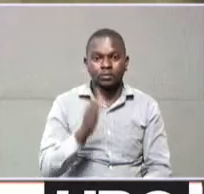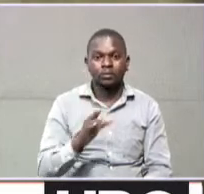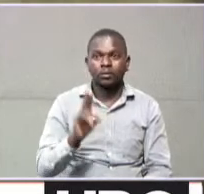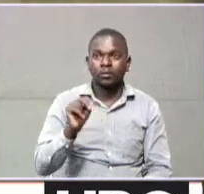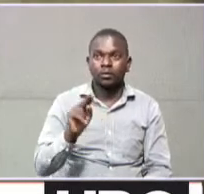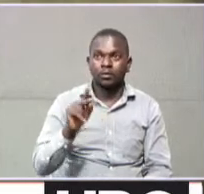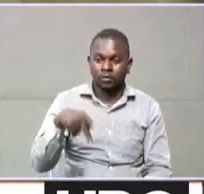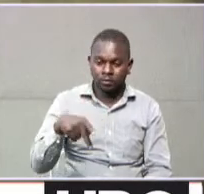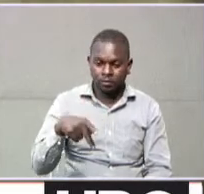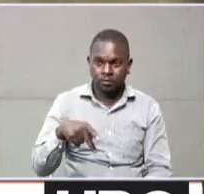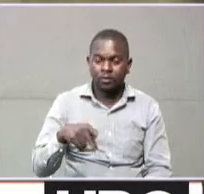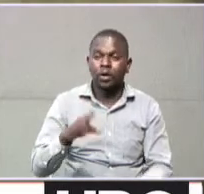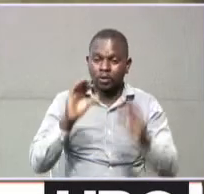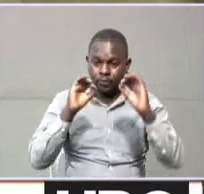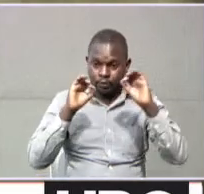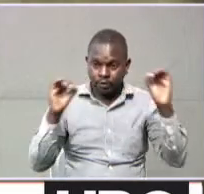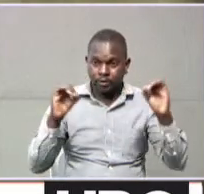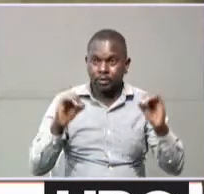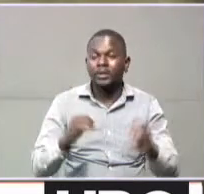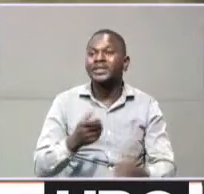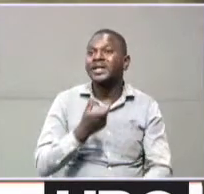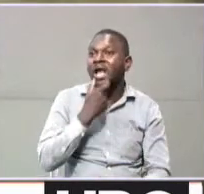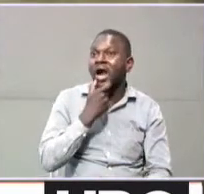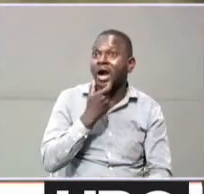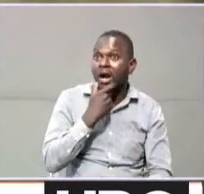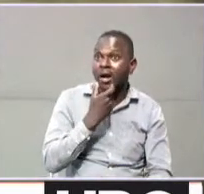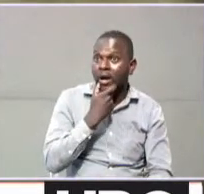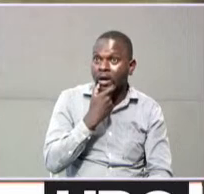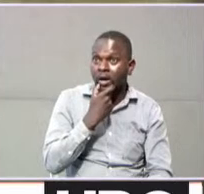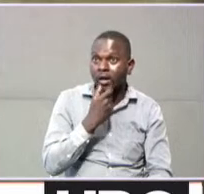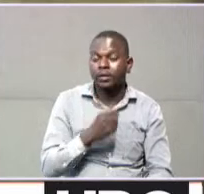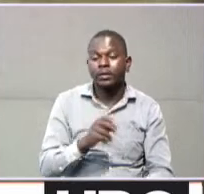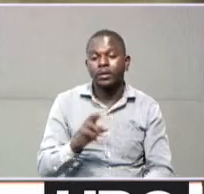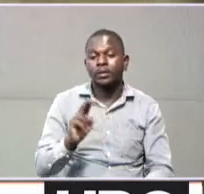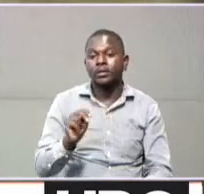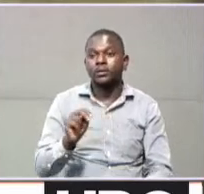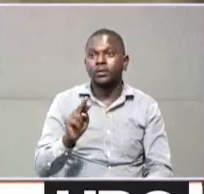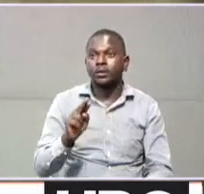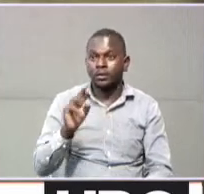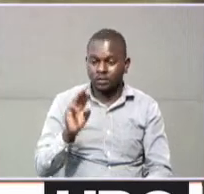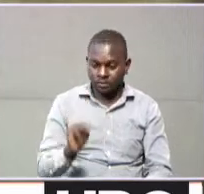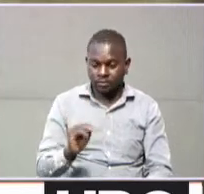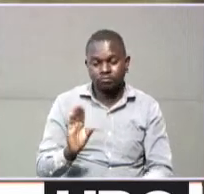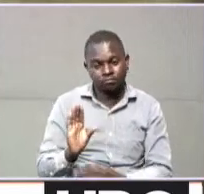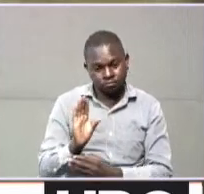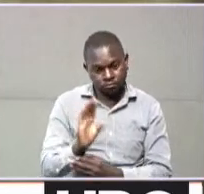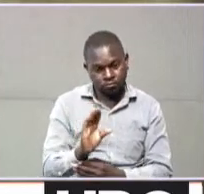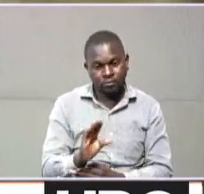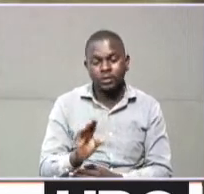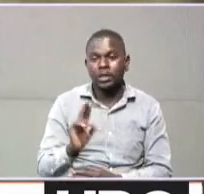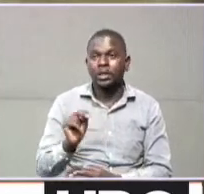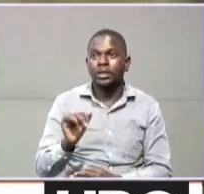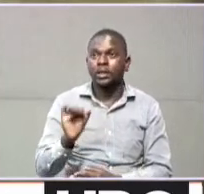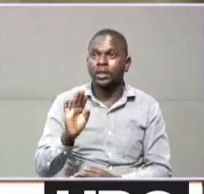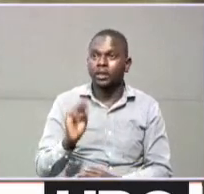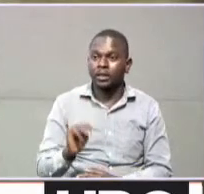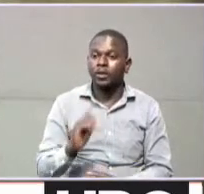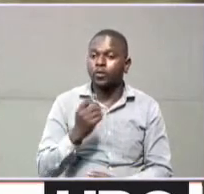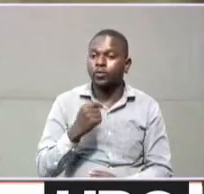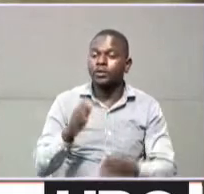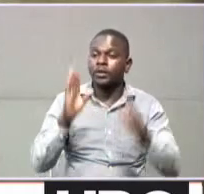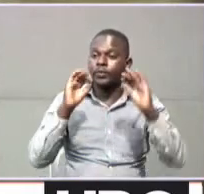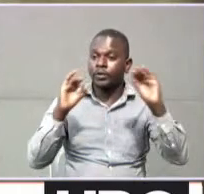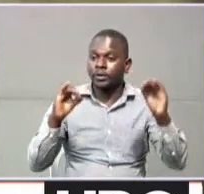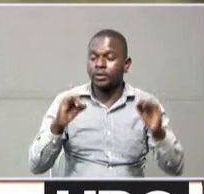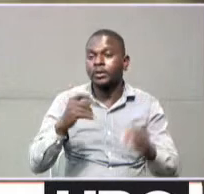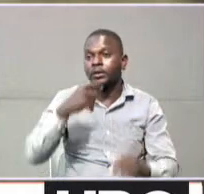unity platform whose president is robert chagrani the one for nrm will go to national resistance movement whose president